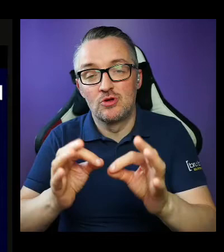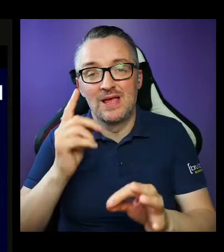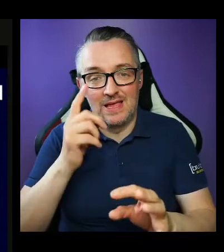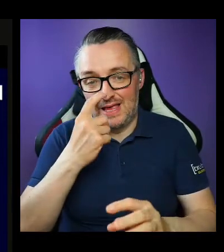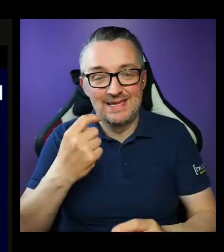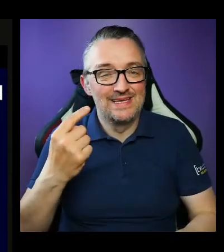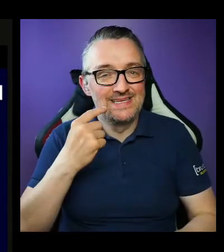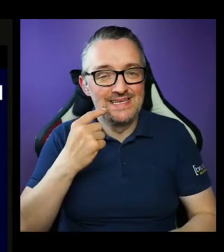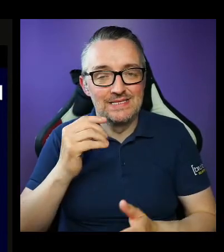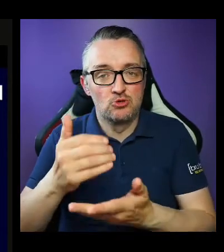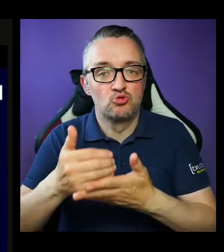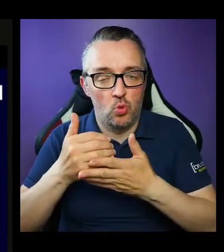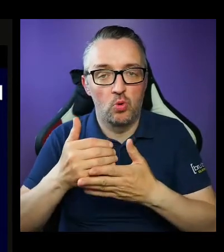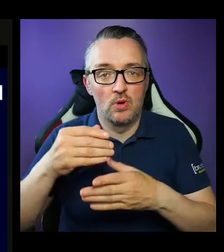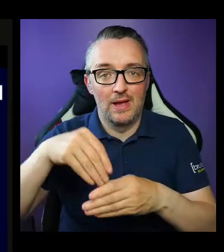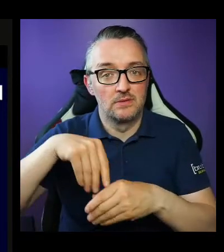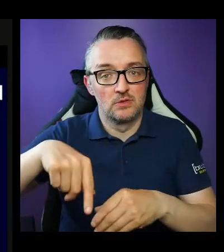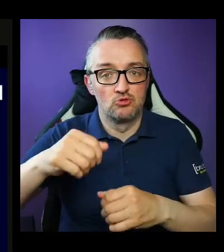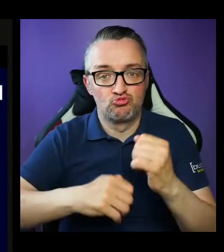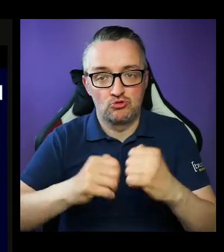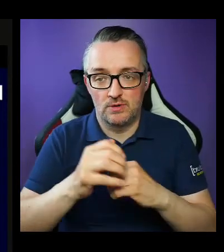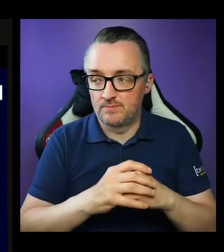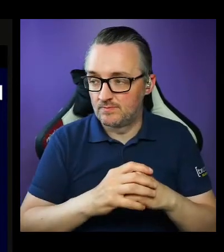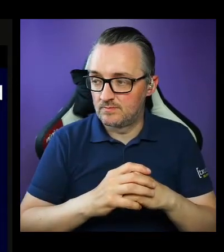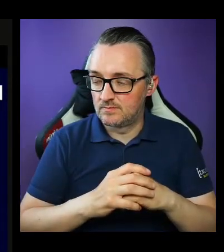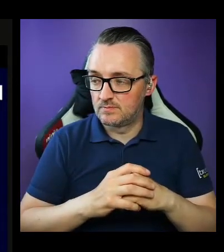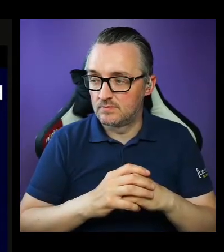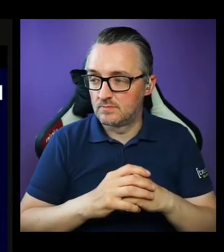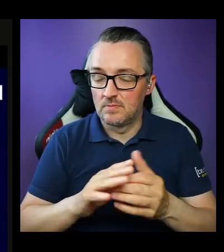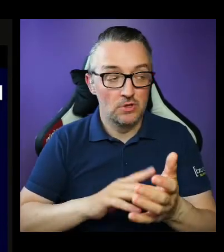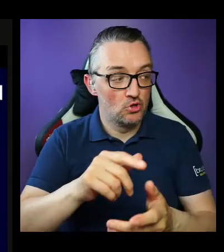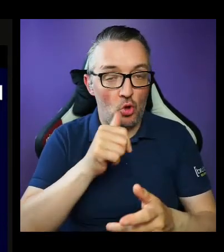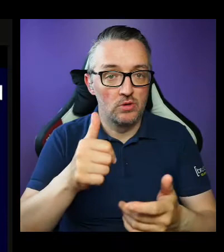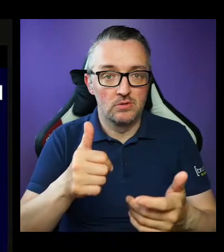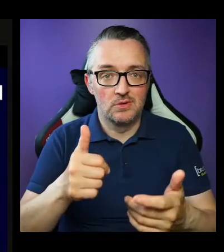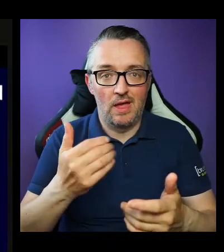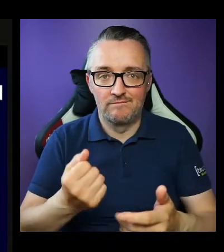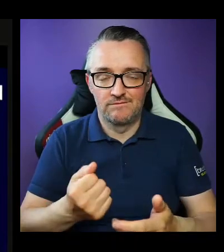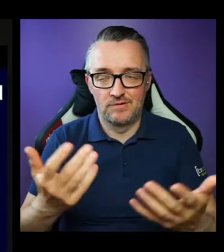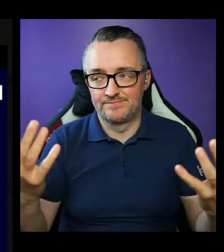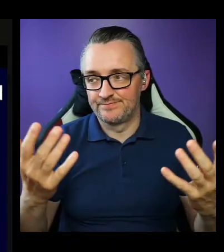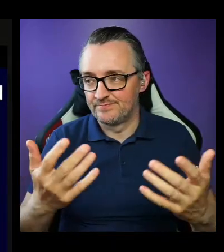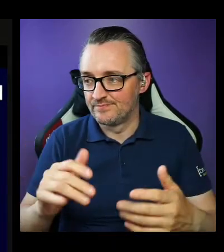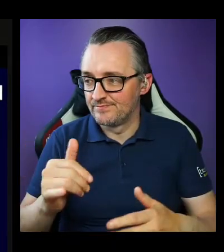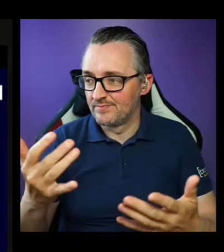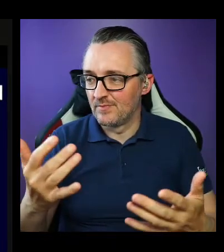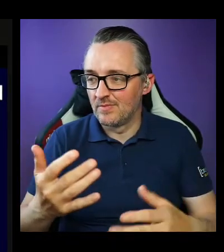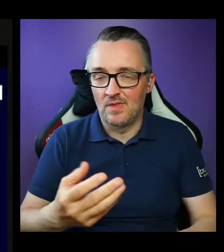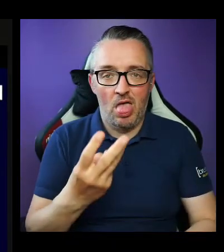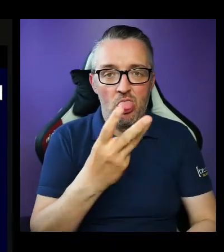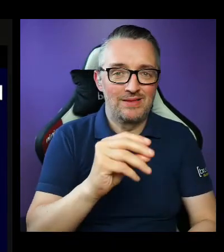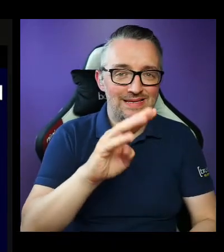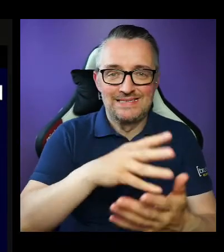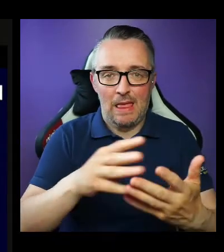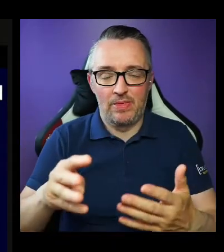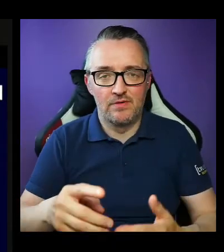them in this structure so that you don't end up with 30 tables just